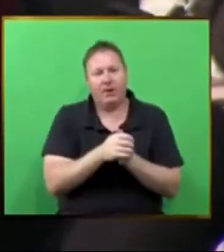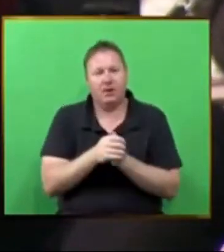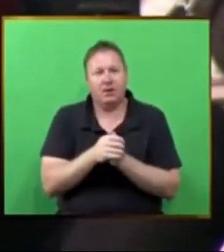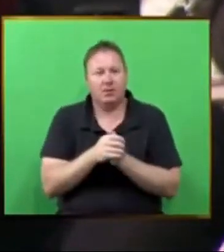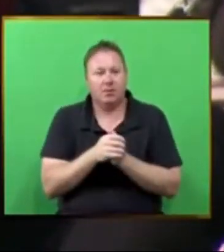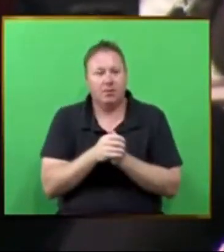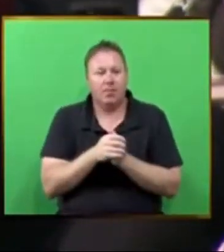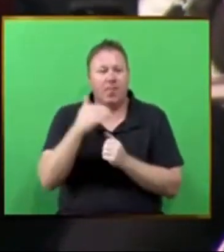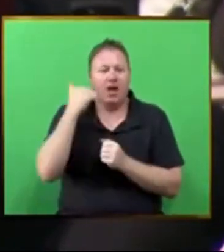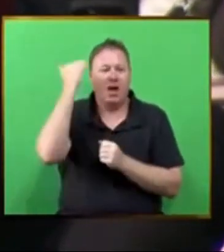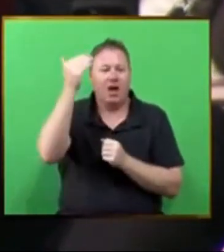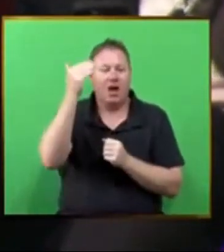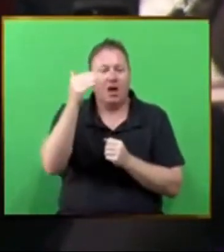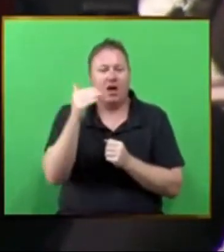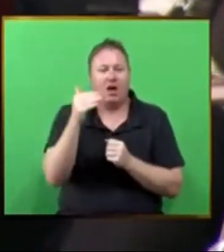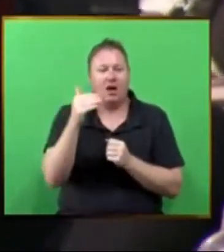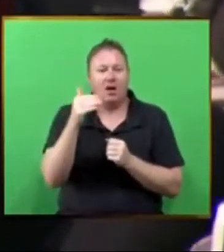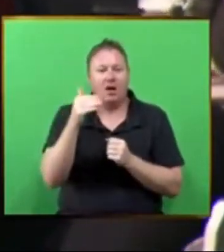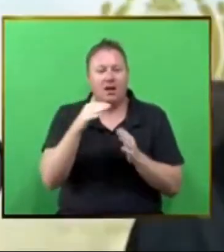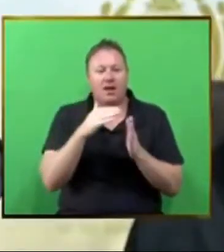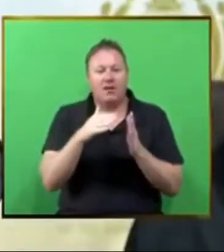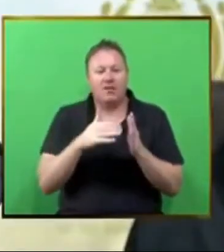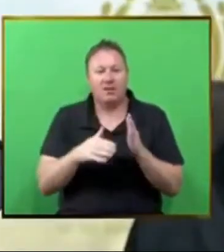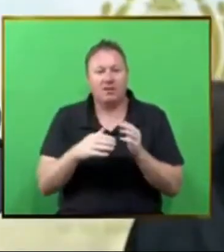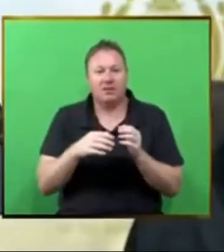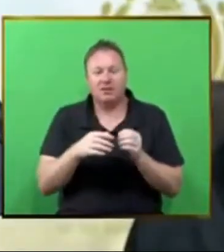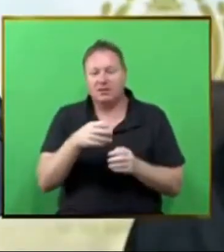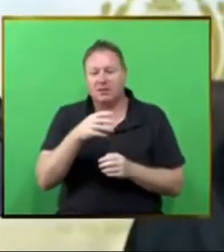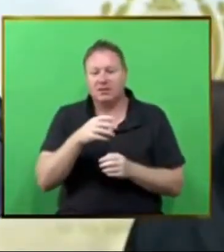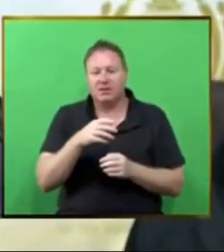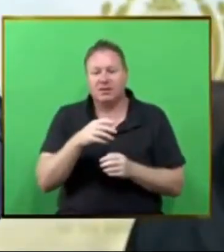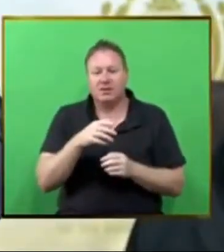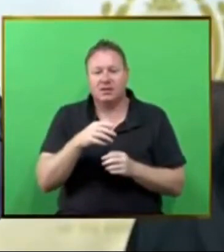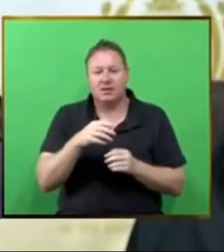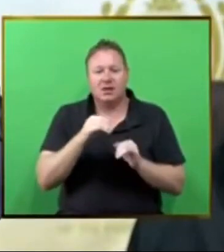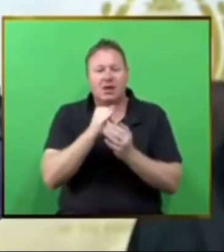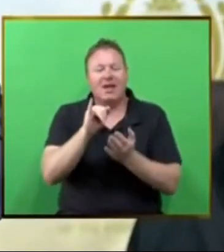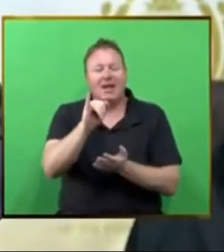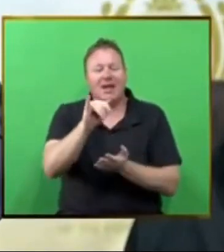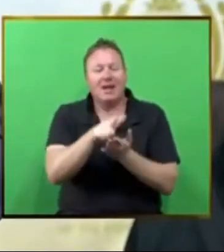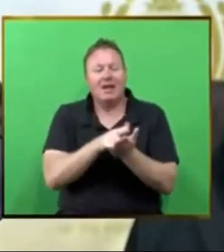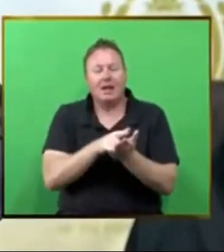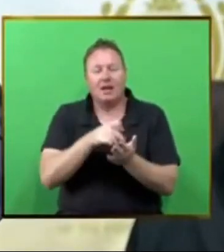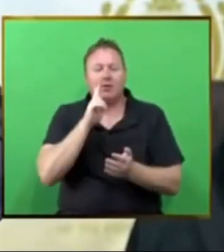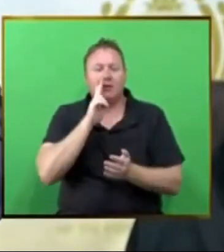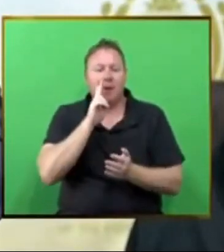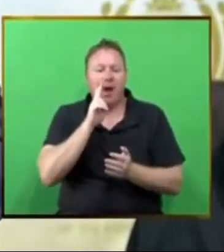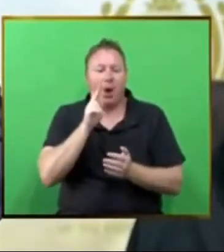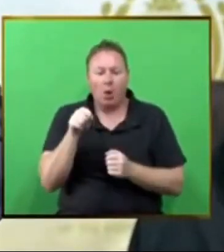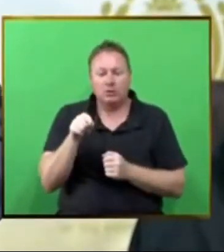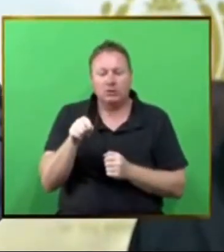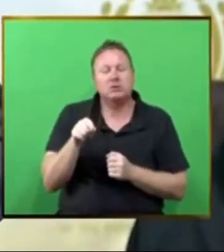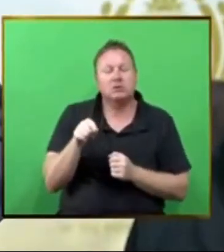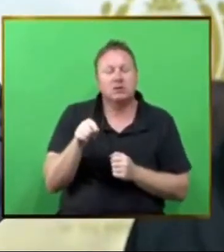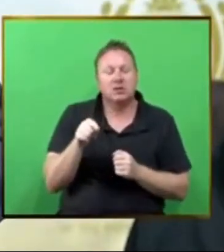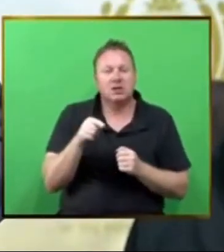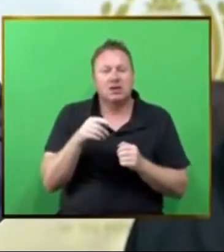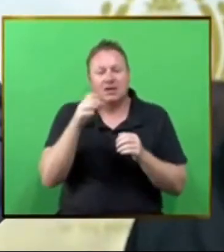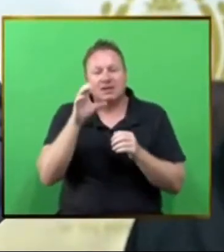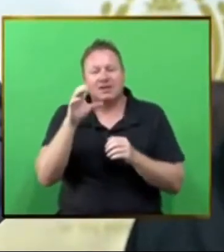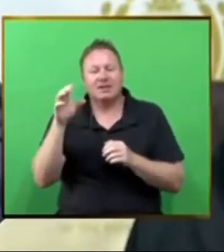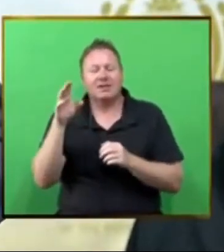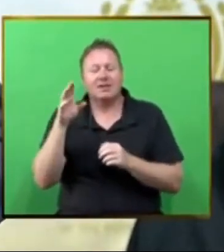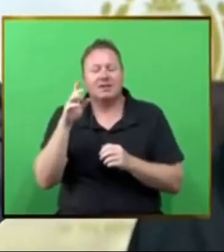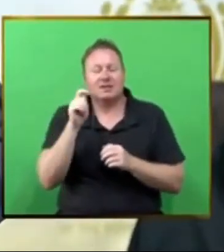the higher levels of illicit tobacco, SARS is deploying CCTV and related technologies at